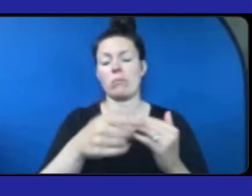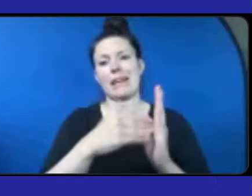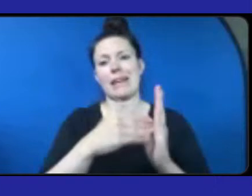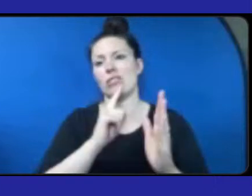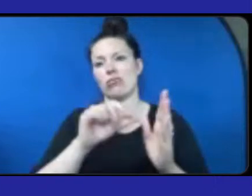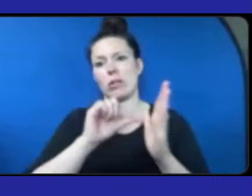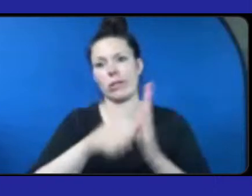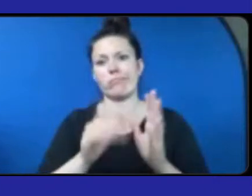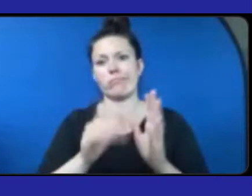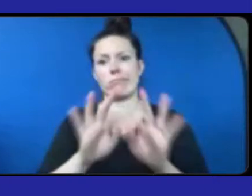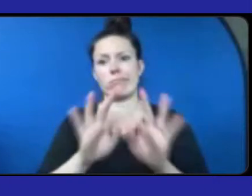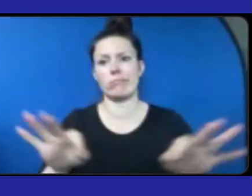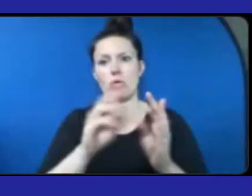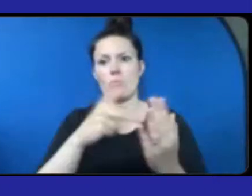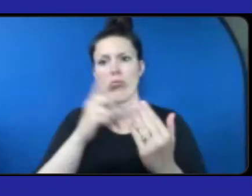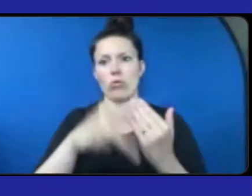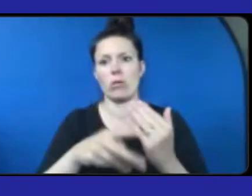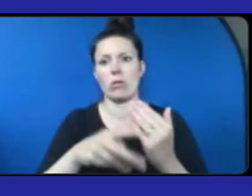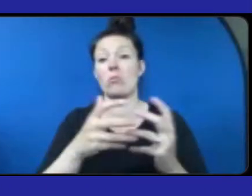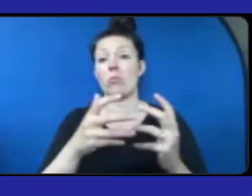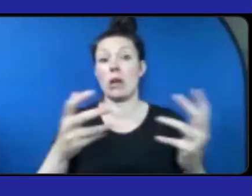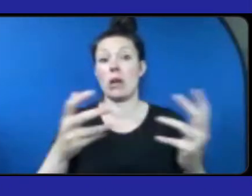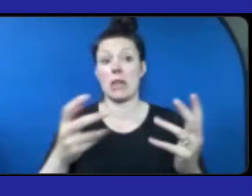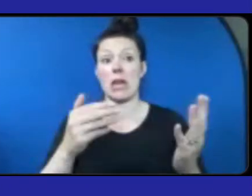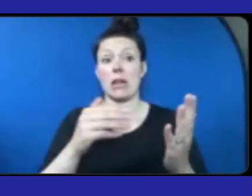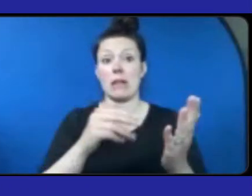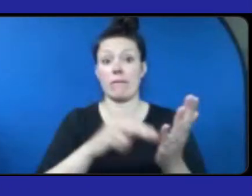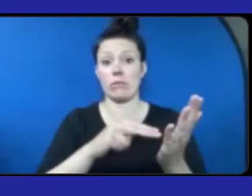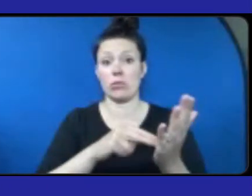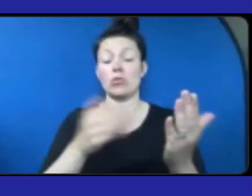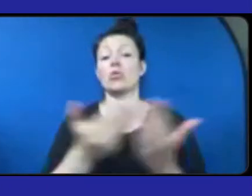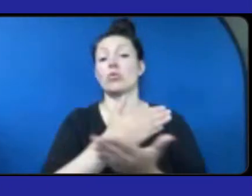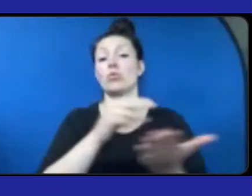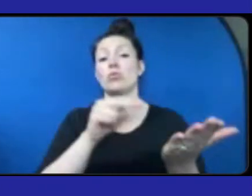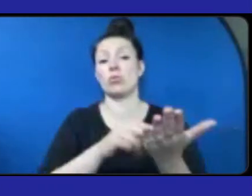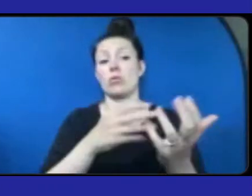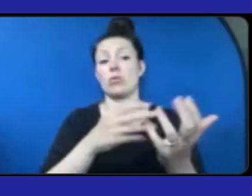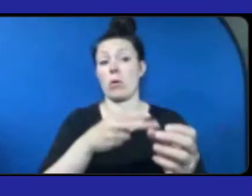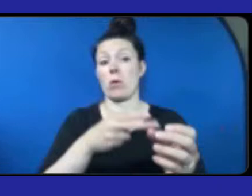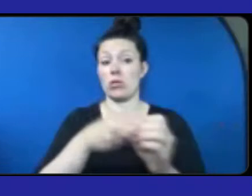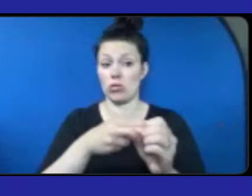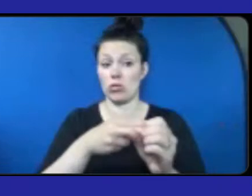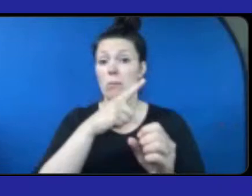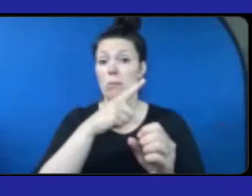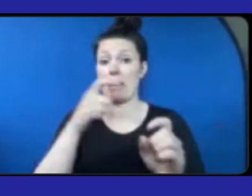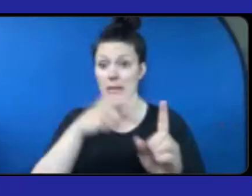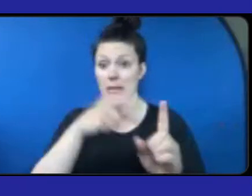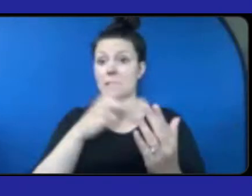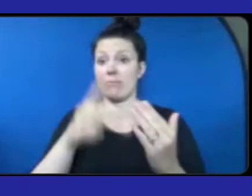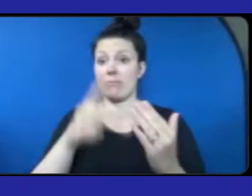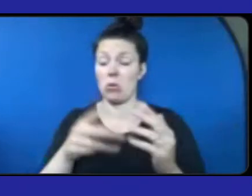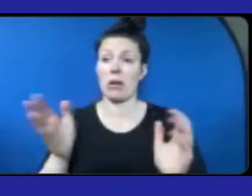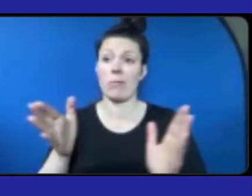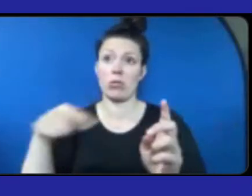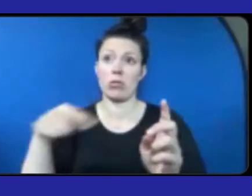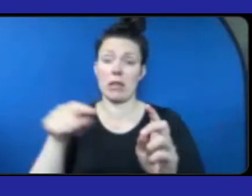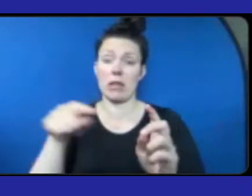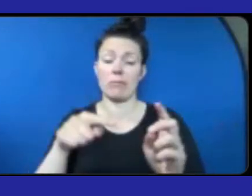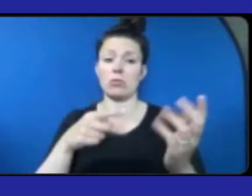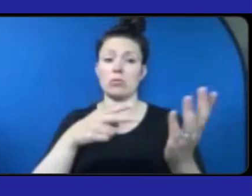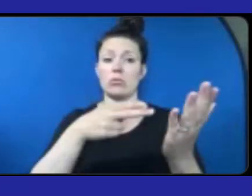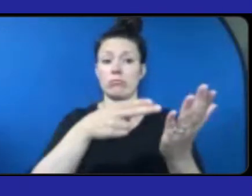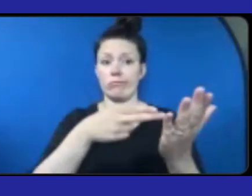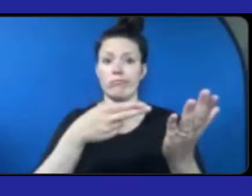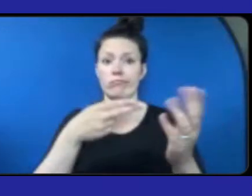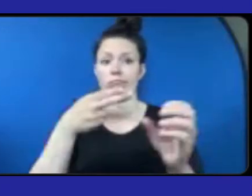important program. We're seeing a lot of new nurses want to join health and hospitals because of this program. We're also